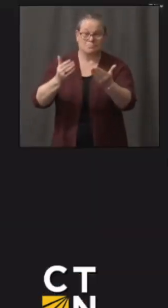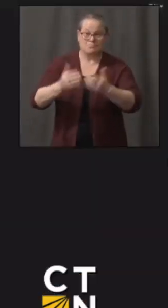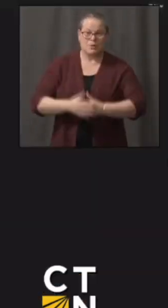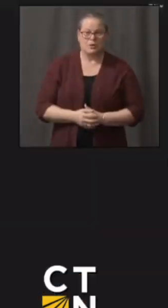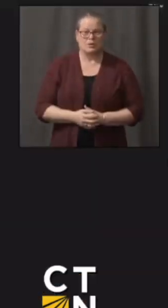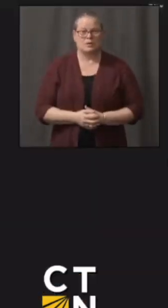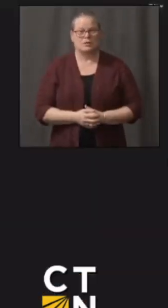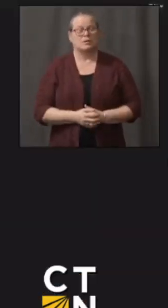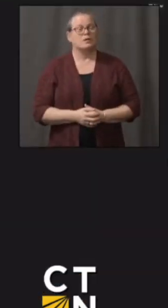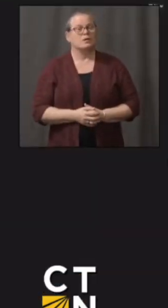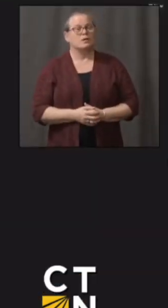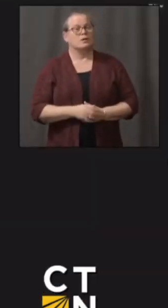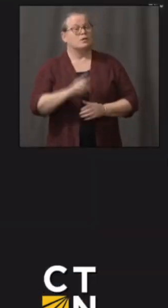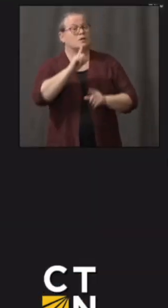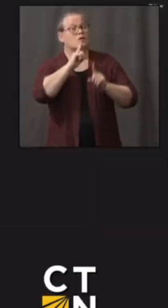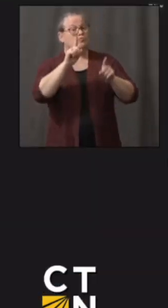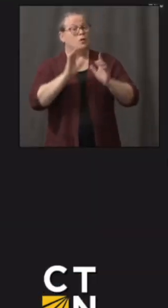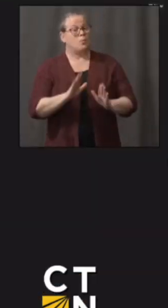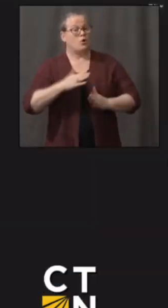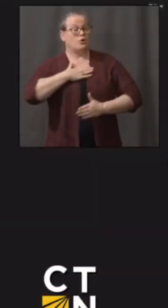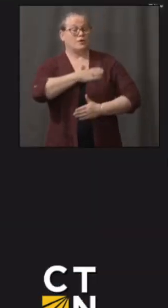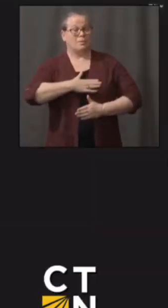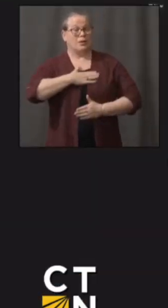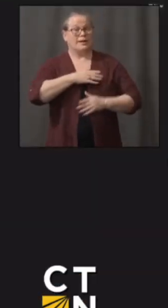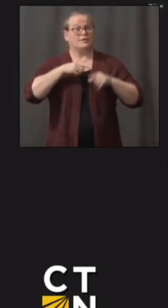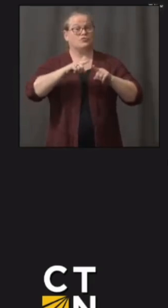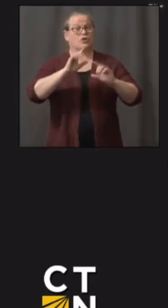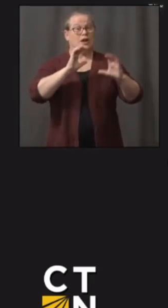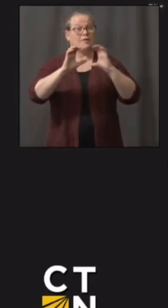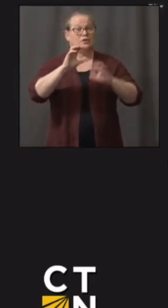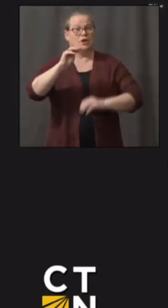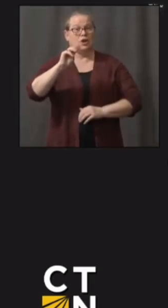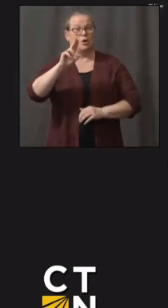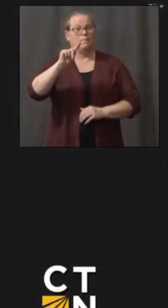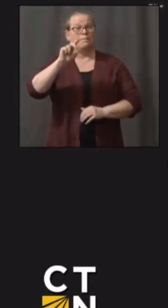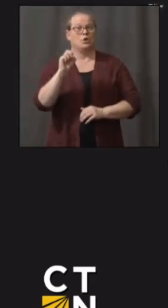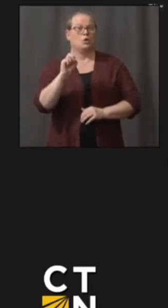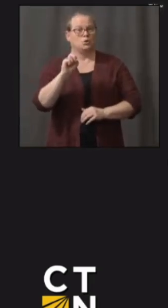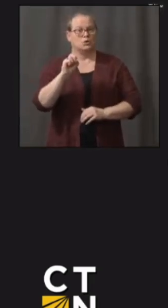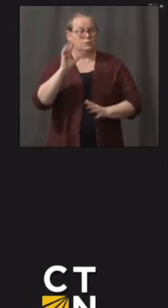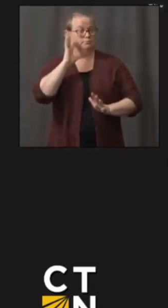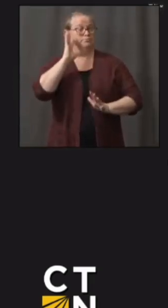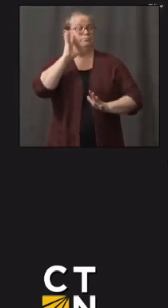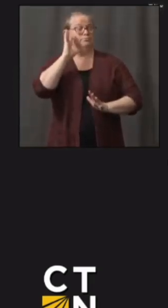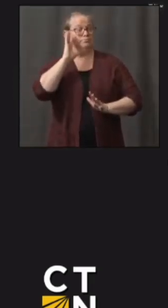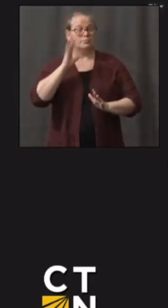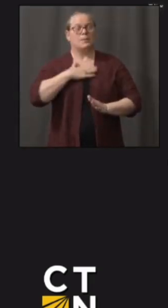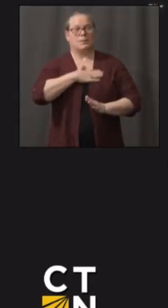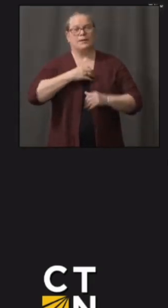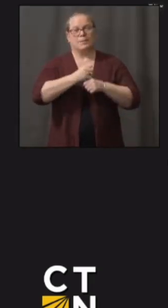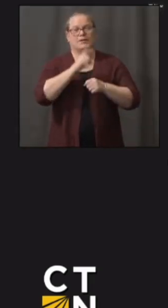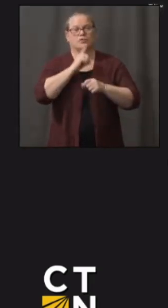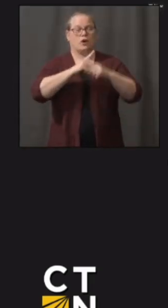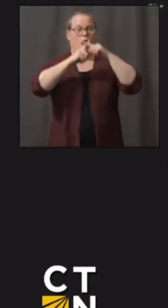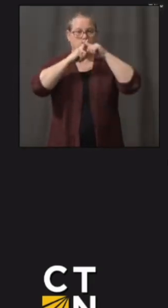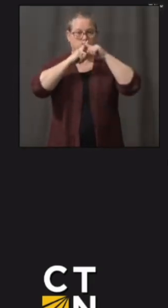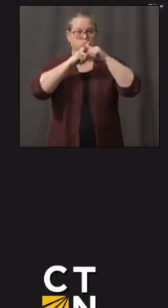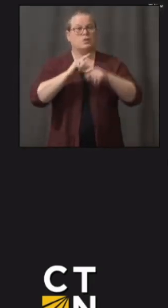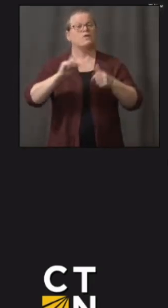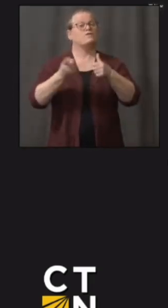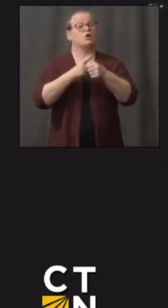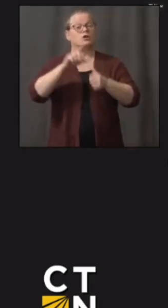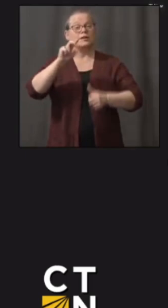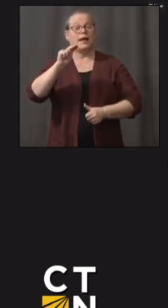Reporters, please remember to keep yourselves muted even during the conversation to prevent echoes. We will start with NBC Connecticut.